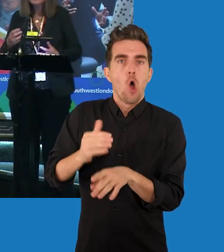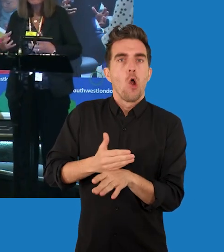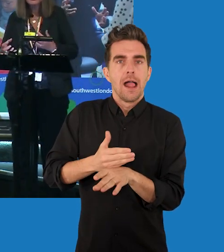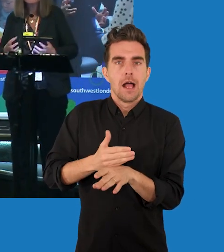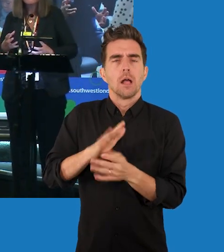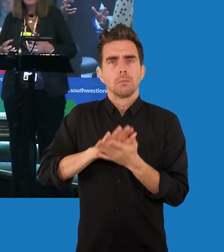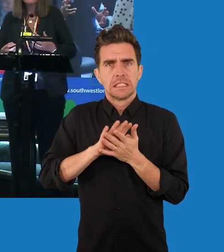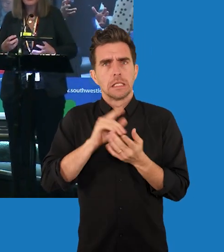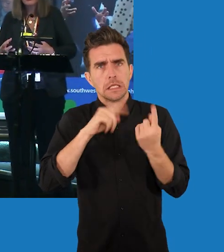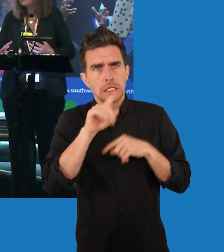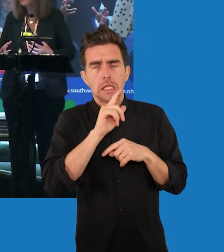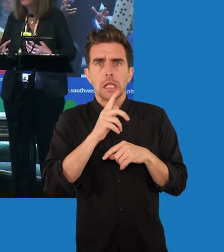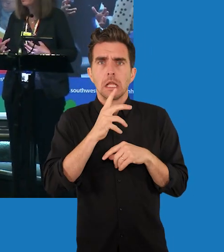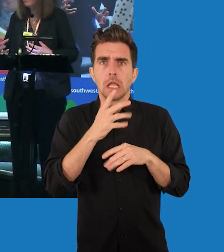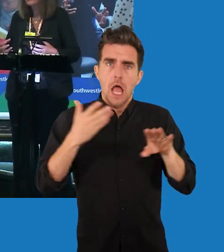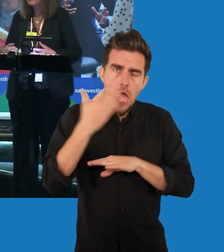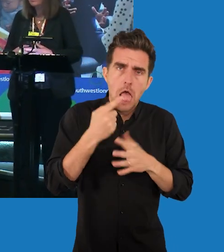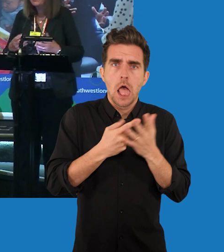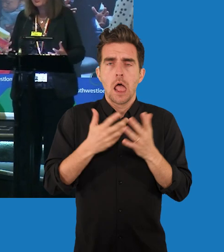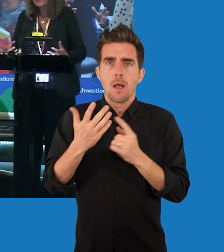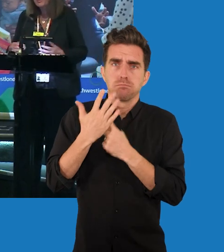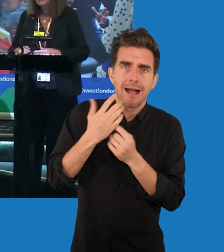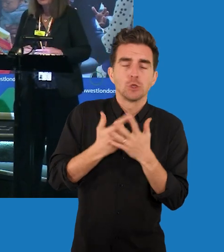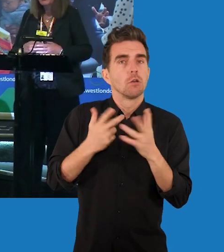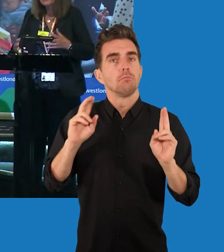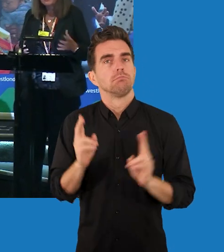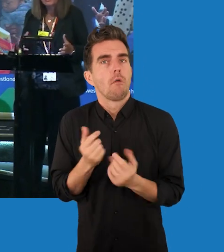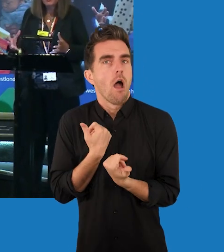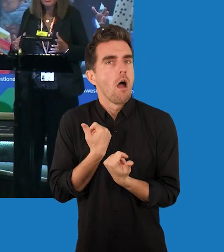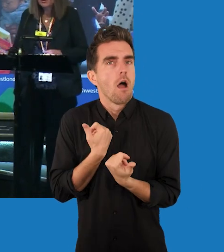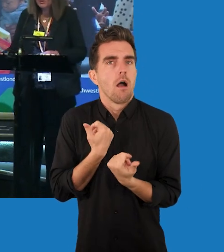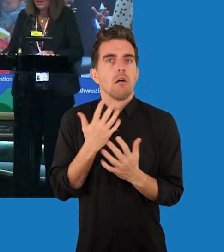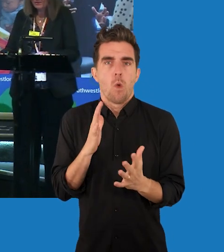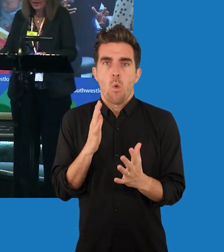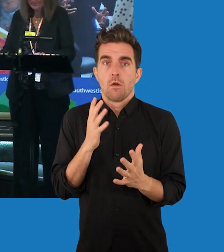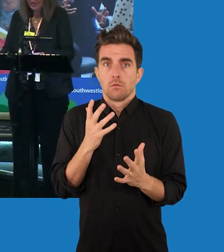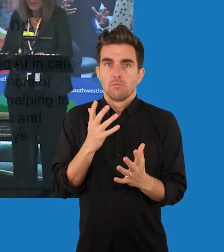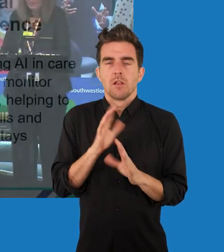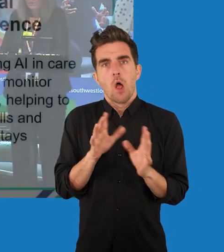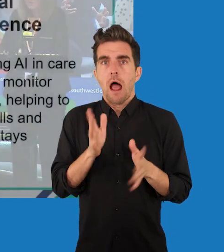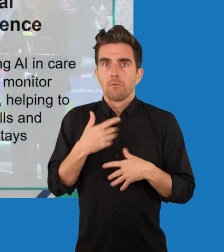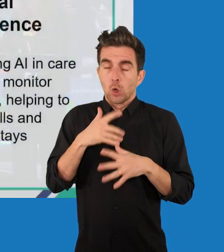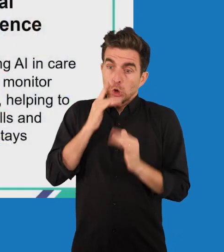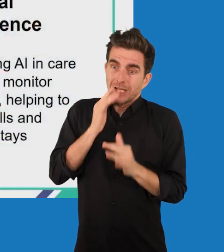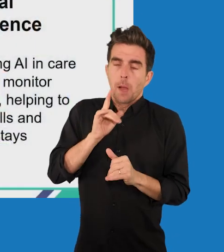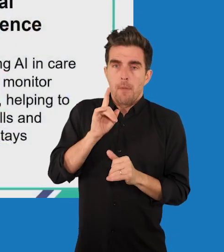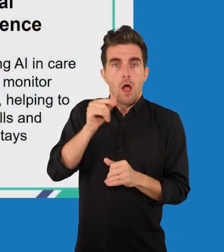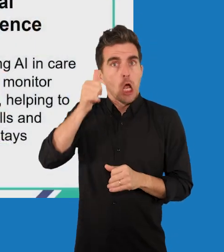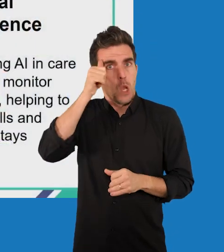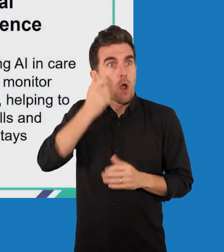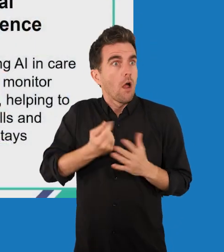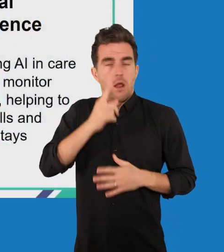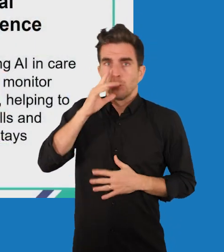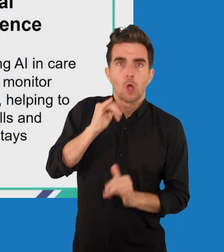also takes the pressure off of those care home staff as well, so it allows them to be doing what they should be doing rather than just checking on people